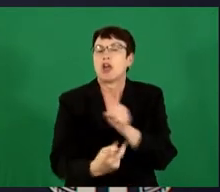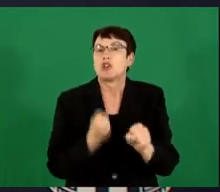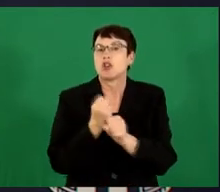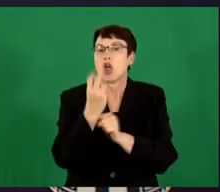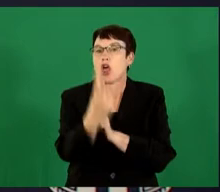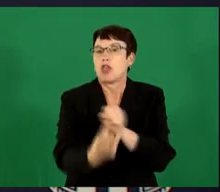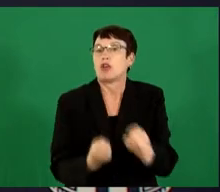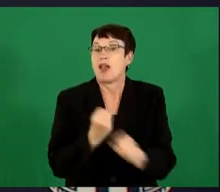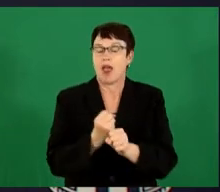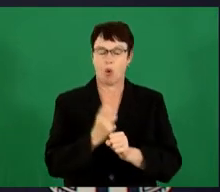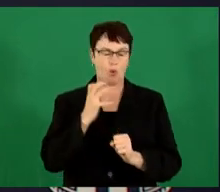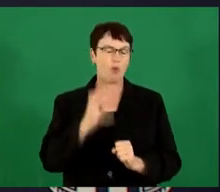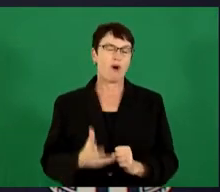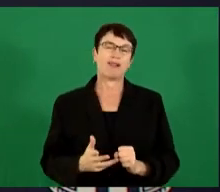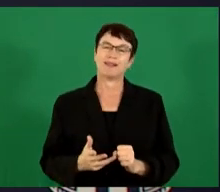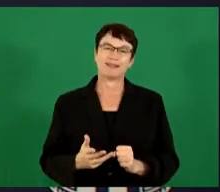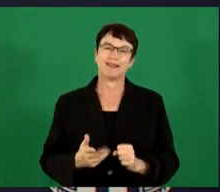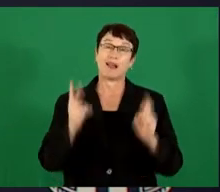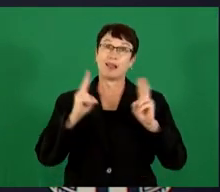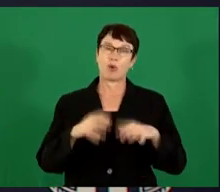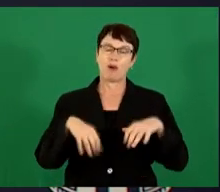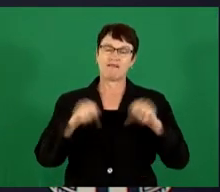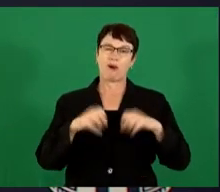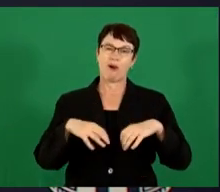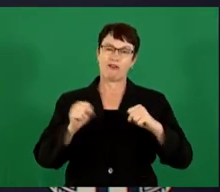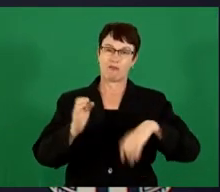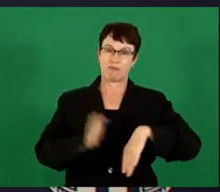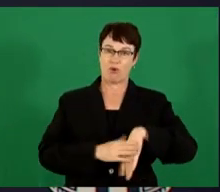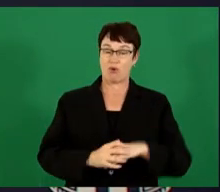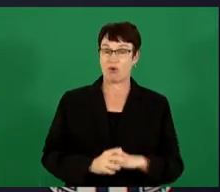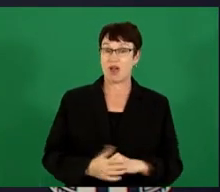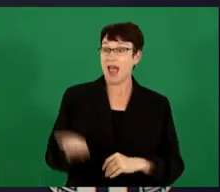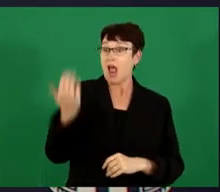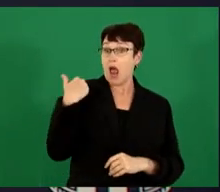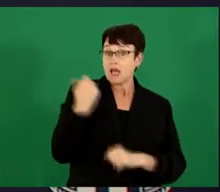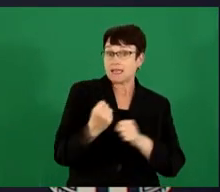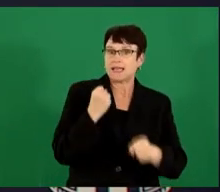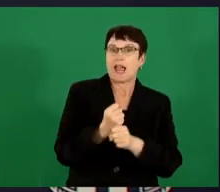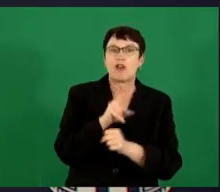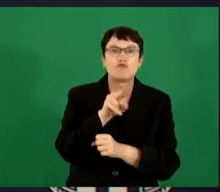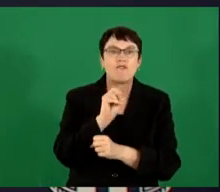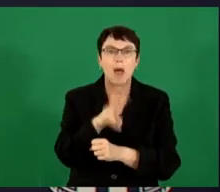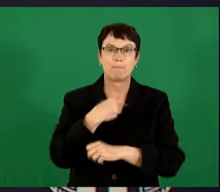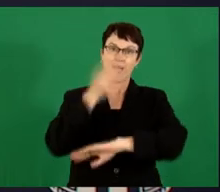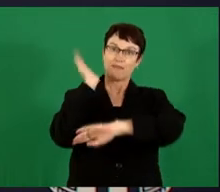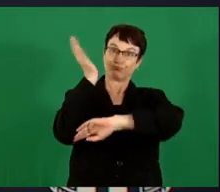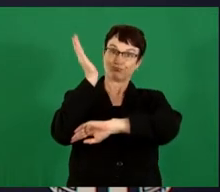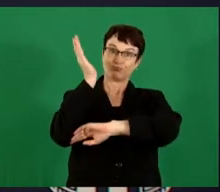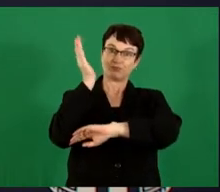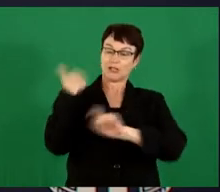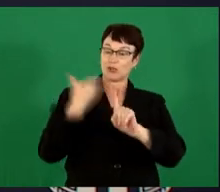what was penciled in at the time of the November meeting.